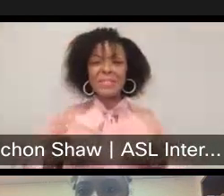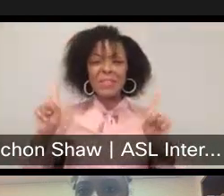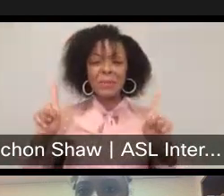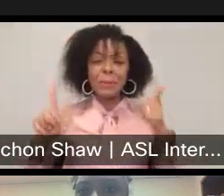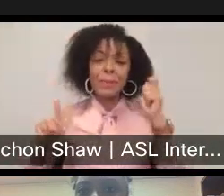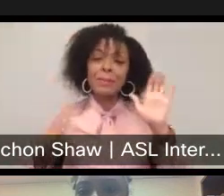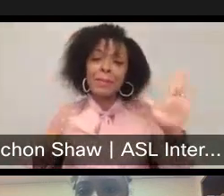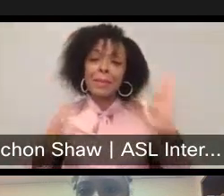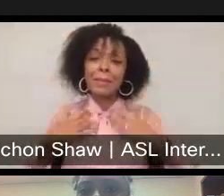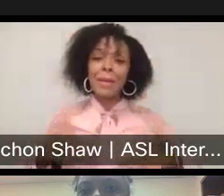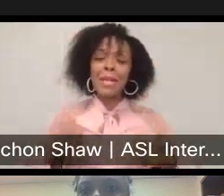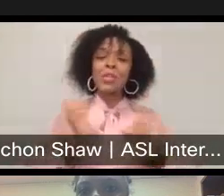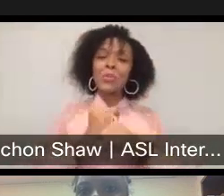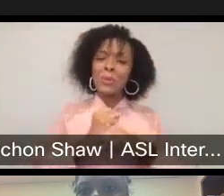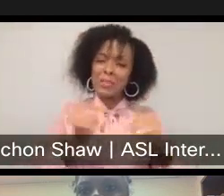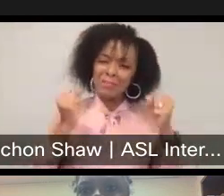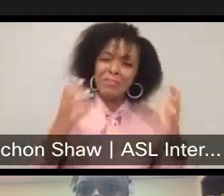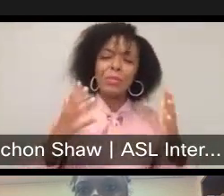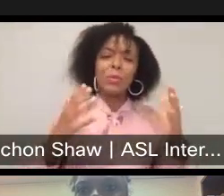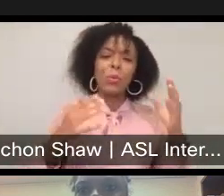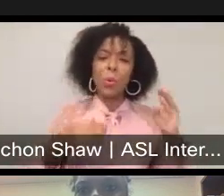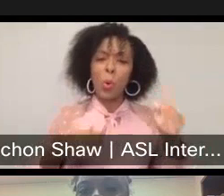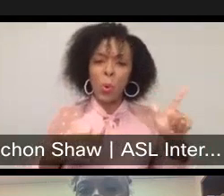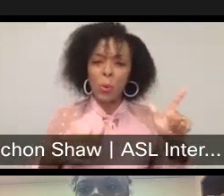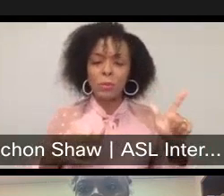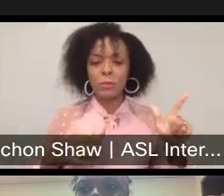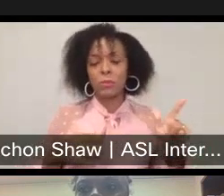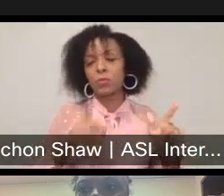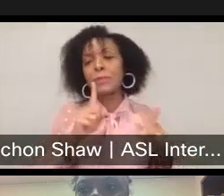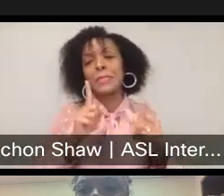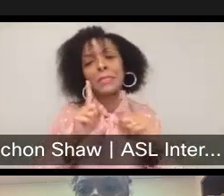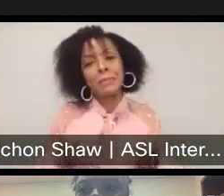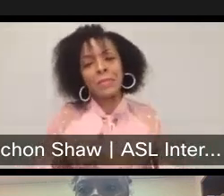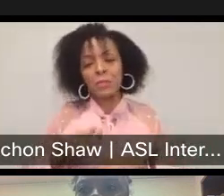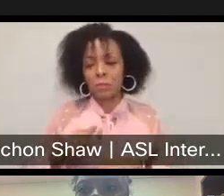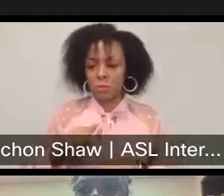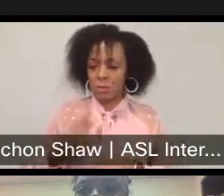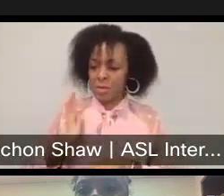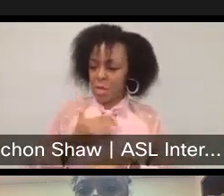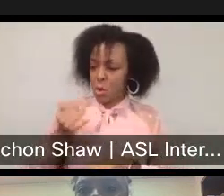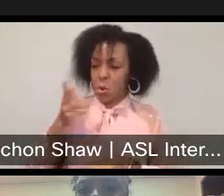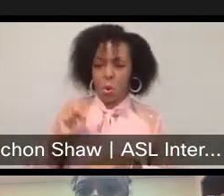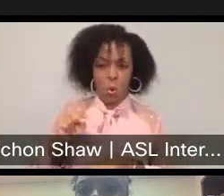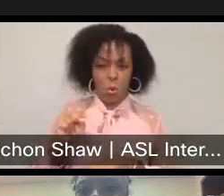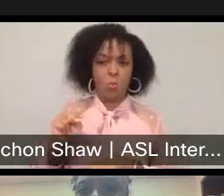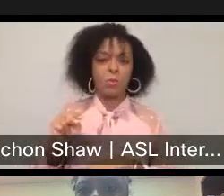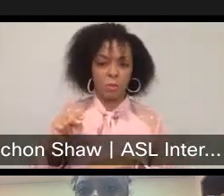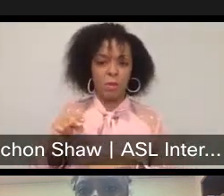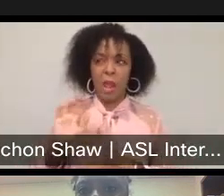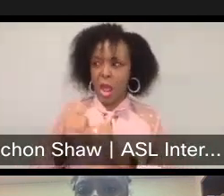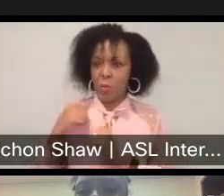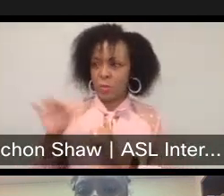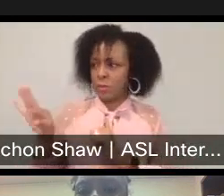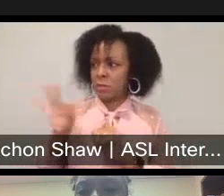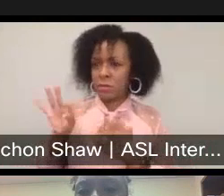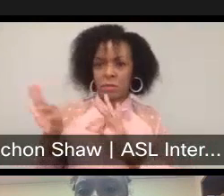do is determine what kind of hair we got, what's going on the hair, as well as we choose our shampoos and conditioners, as